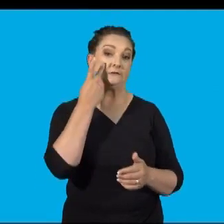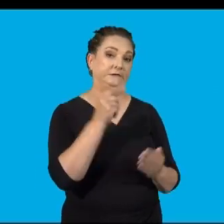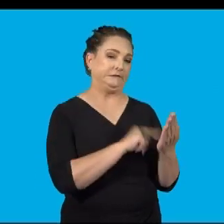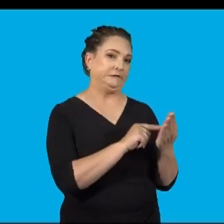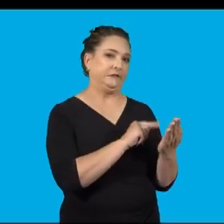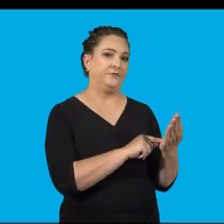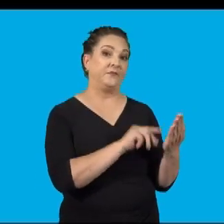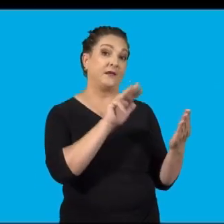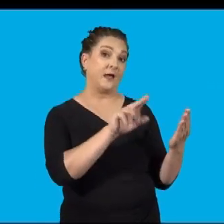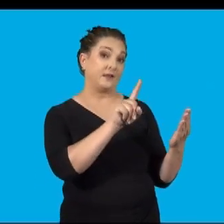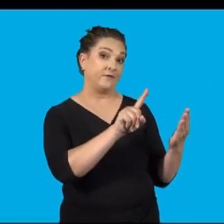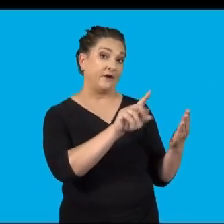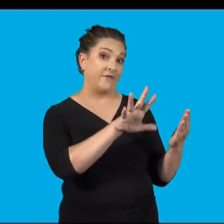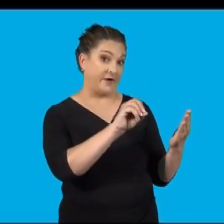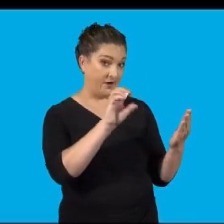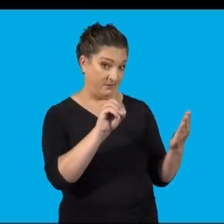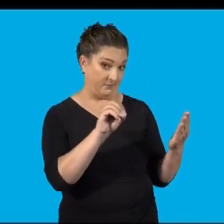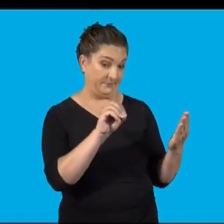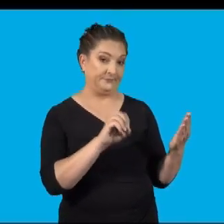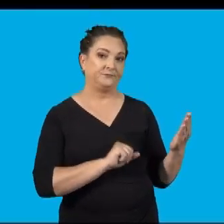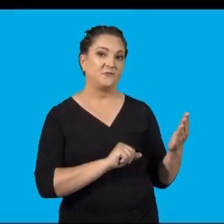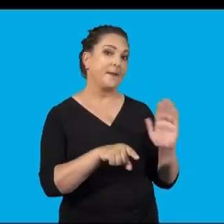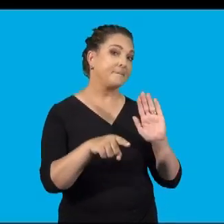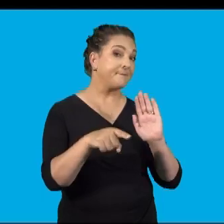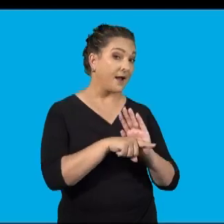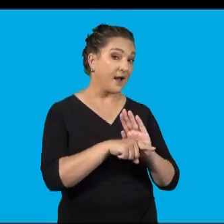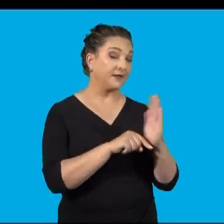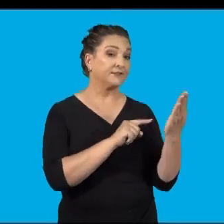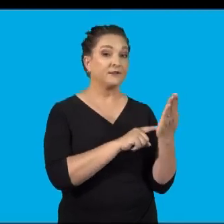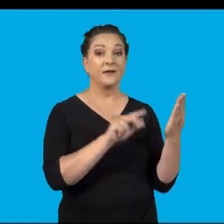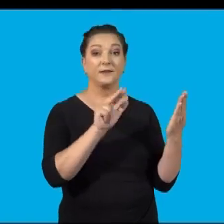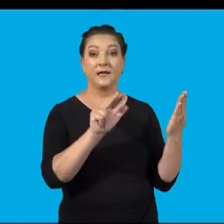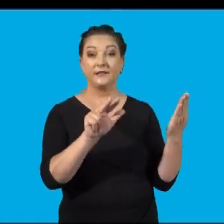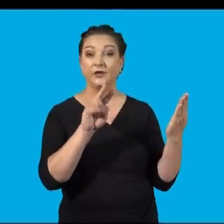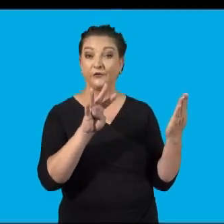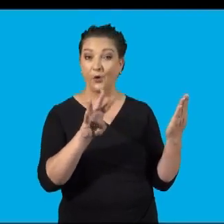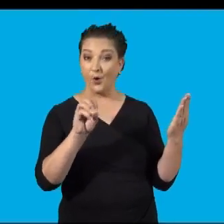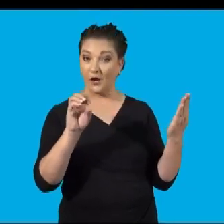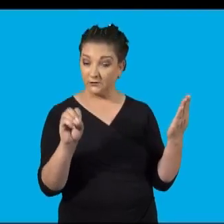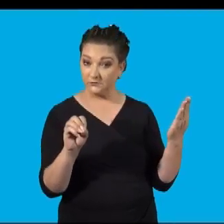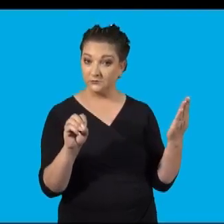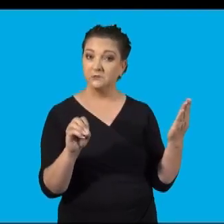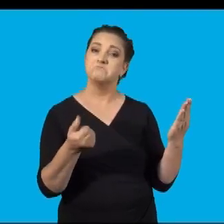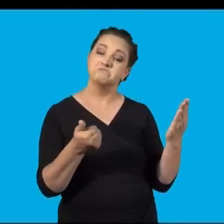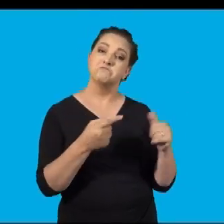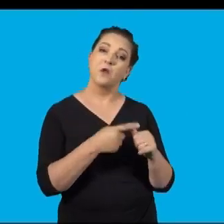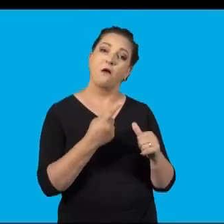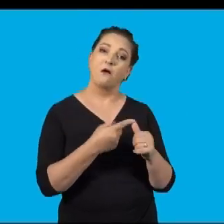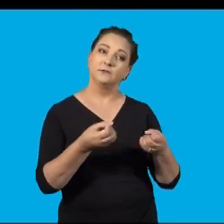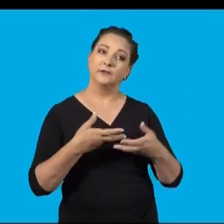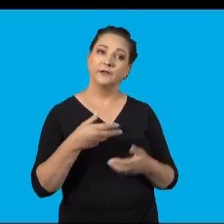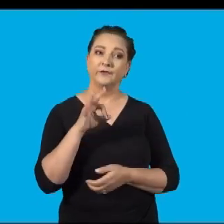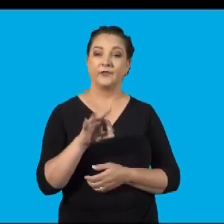on the calculator. So it's going to be 91,500 minus the 88,400. And that will give